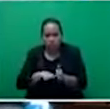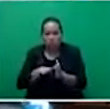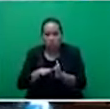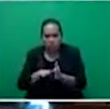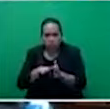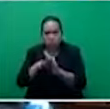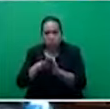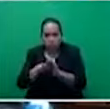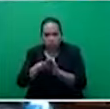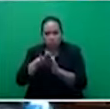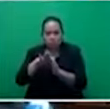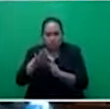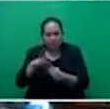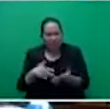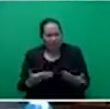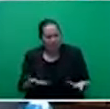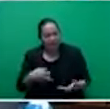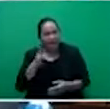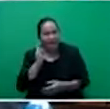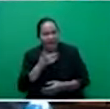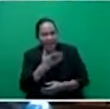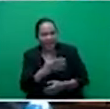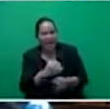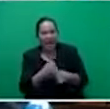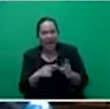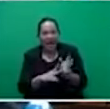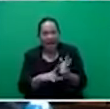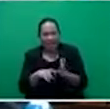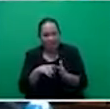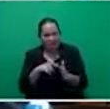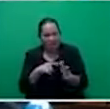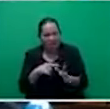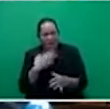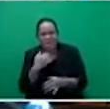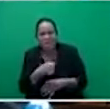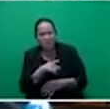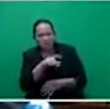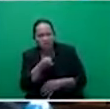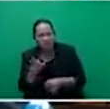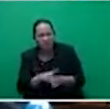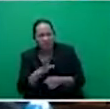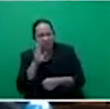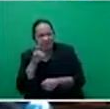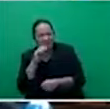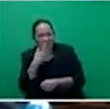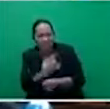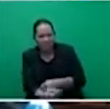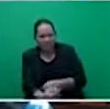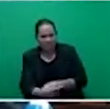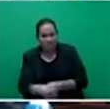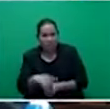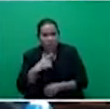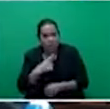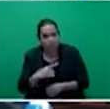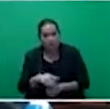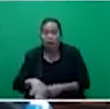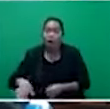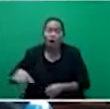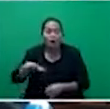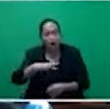see again, Honourable Governor, please don't embarrass yourself. Because you're saying borrowing, all governments in the world borrow,